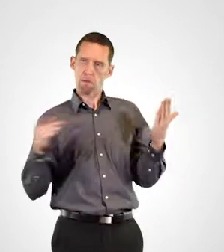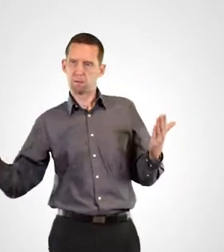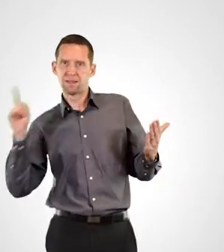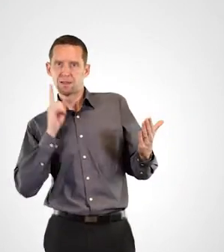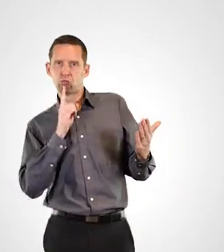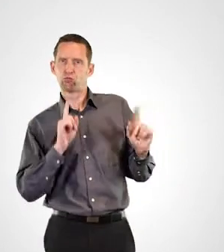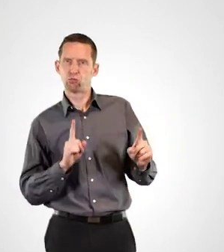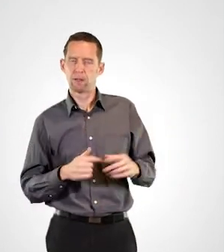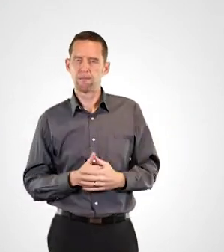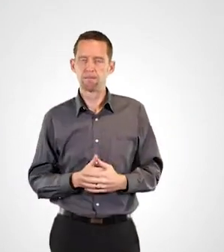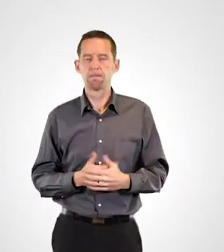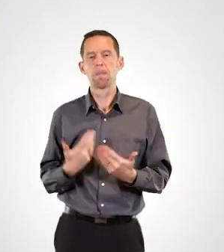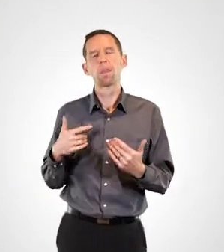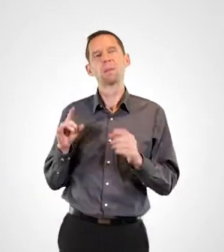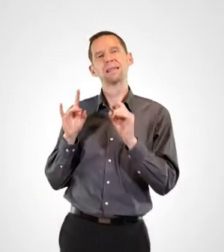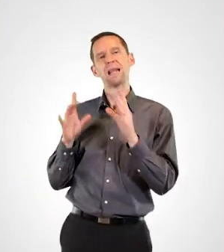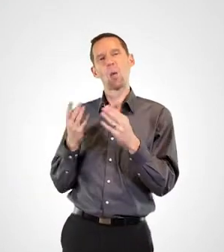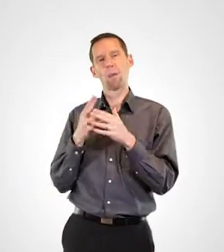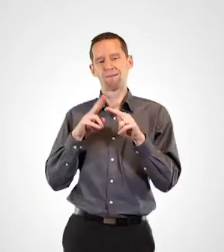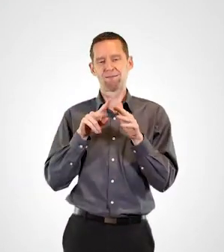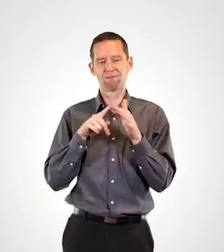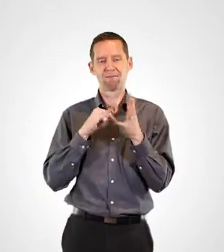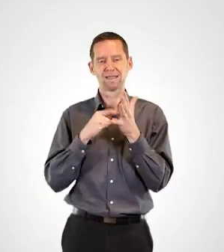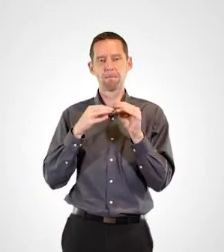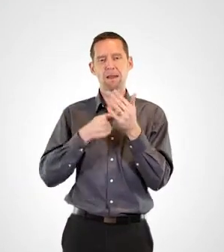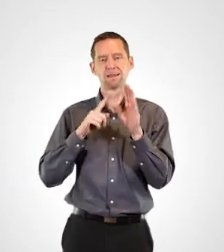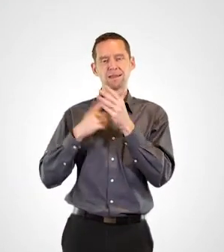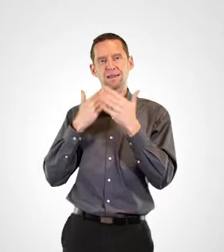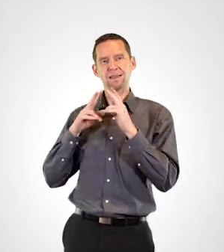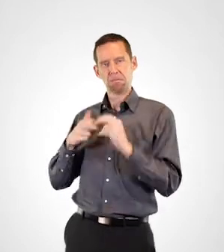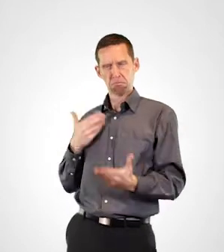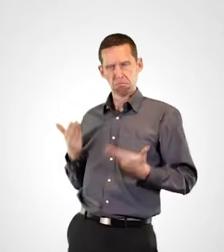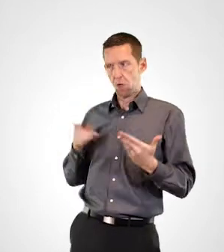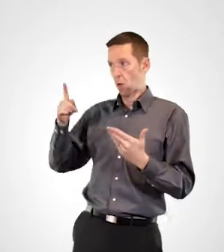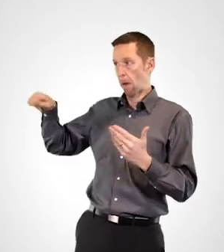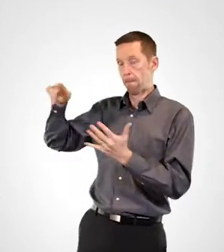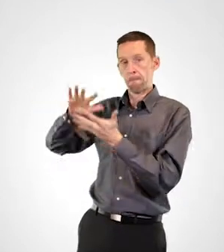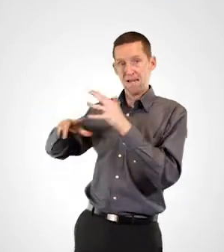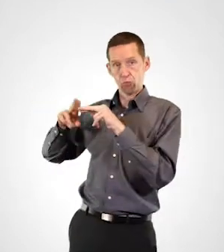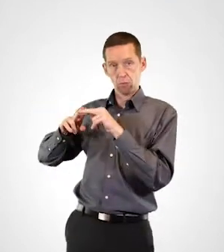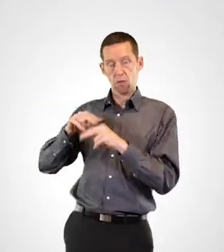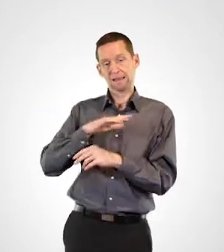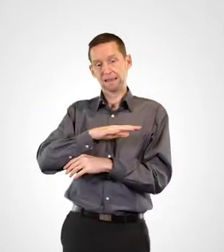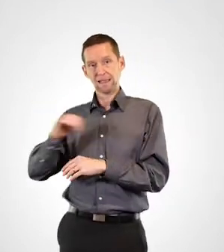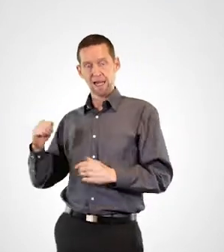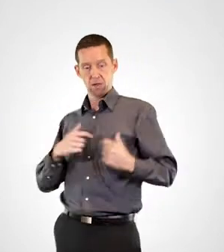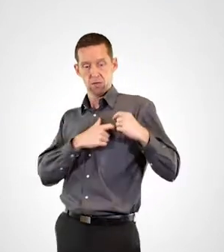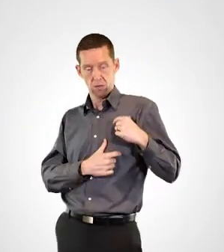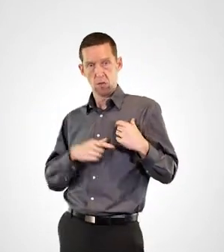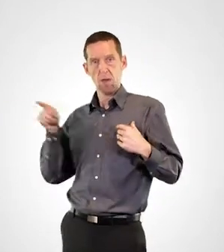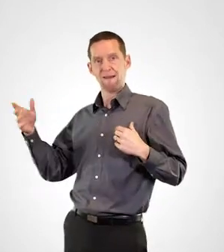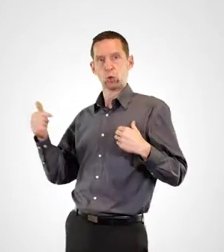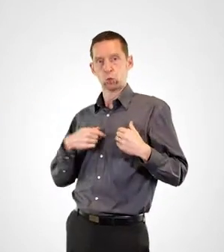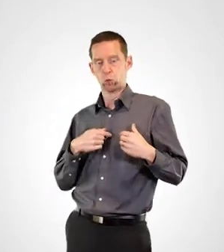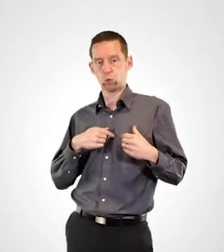cases. We first did start out with a little feasibility study. We didn't know whether parents, because they have to take home the LENA recording device and wear